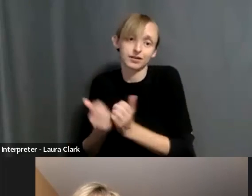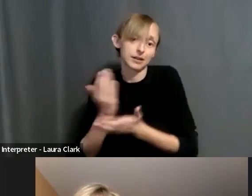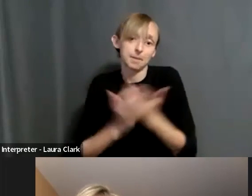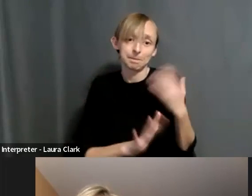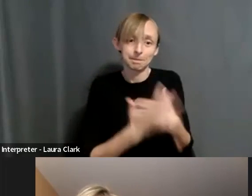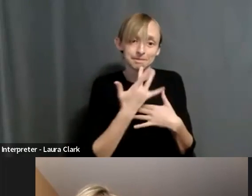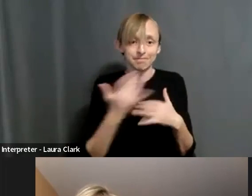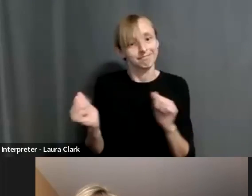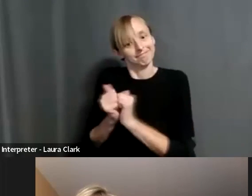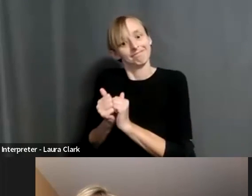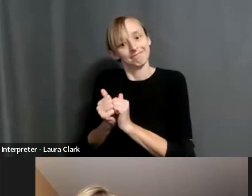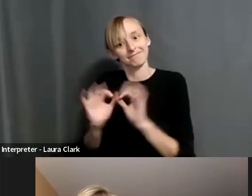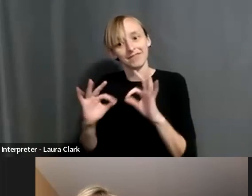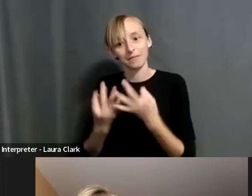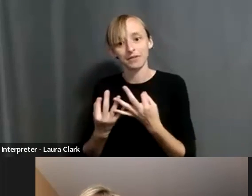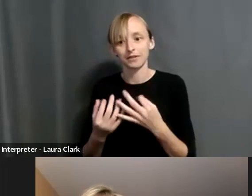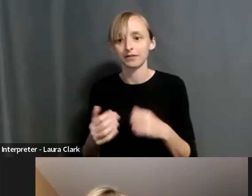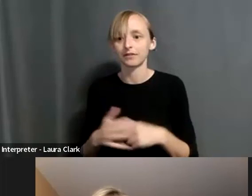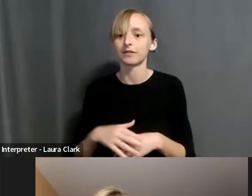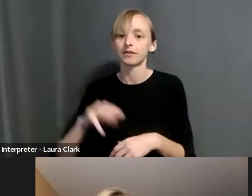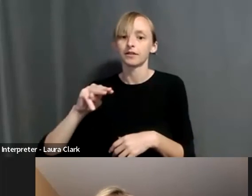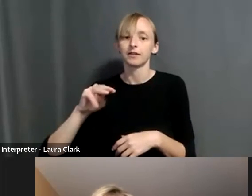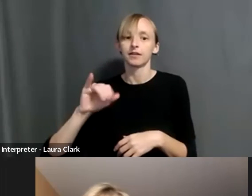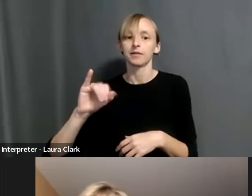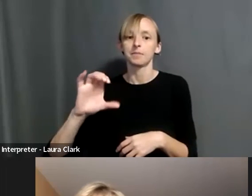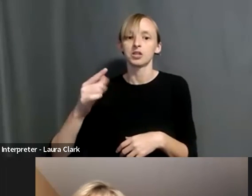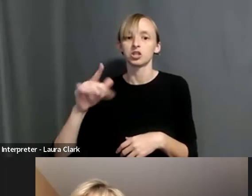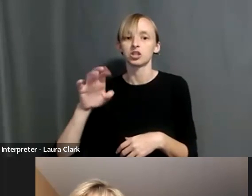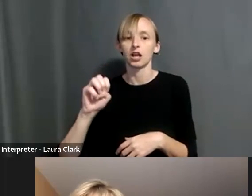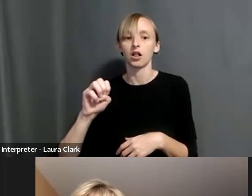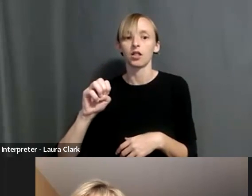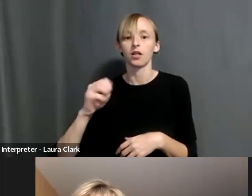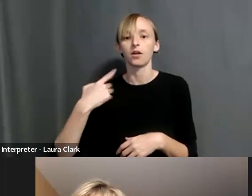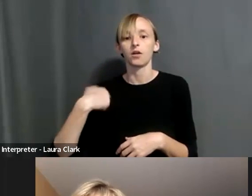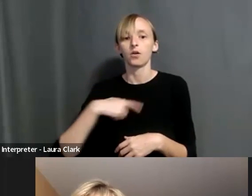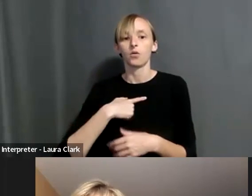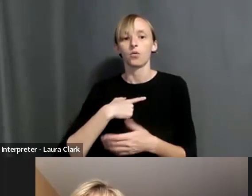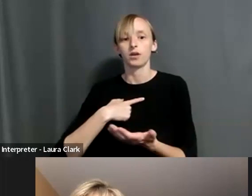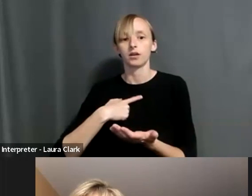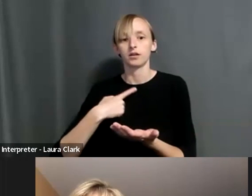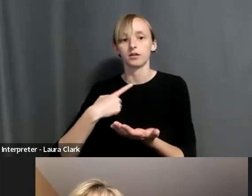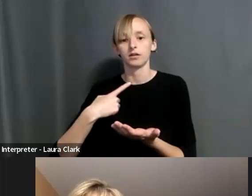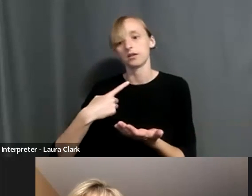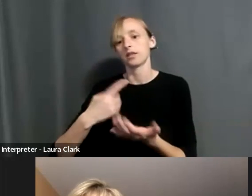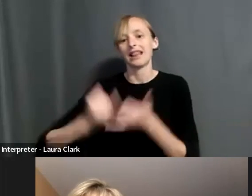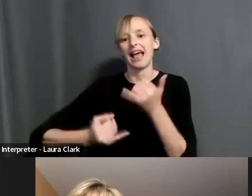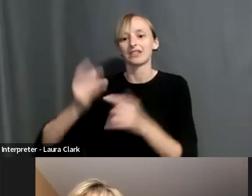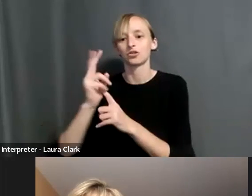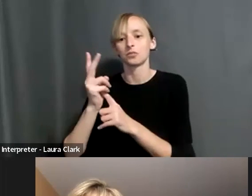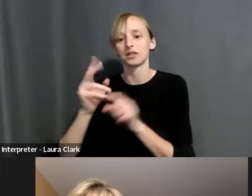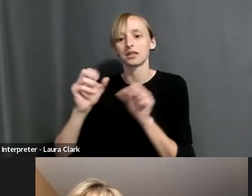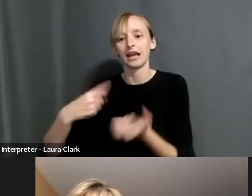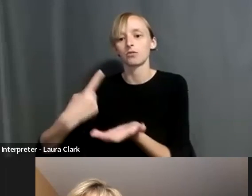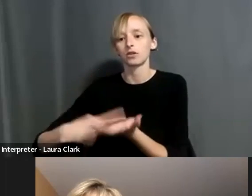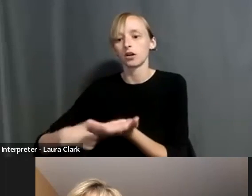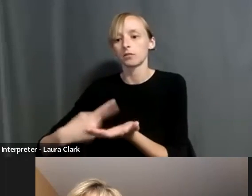So Can you talk about that other side of the model? We talked about just health and recreation. In the last few minutes, can you talk about